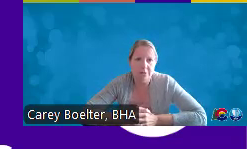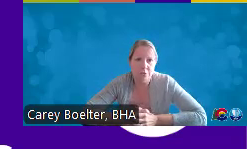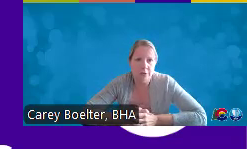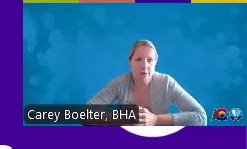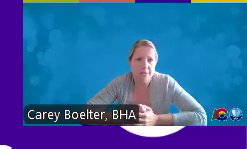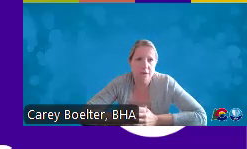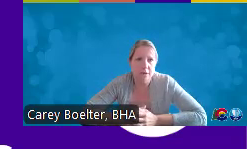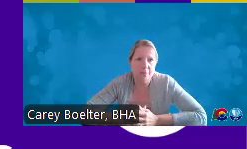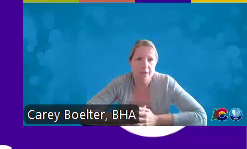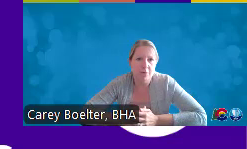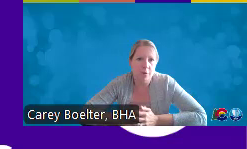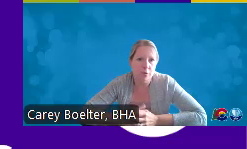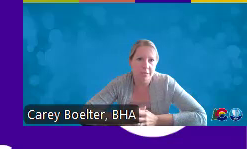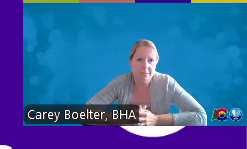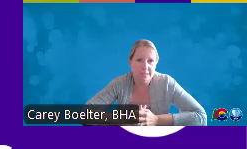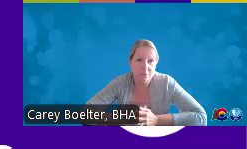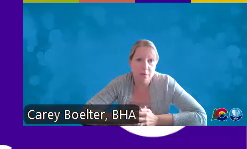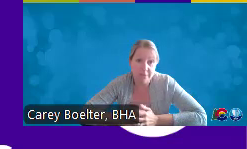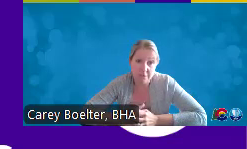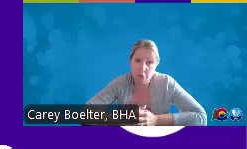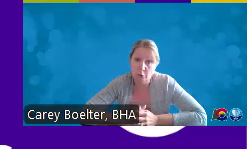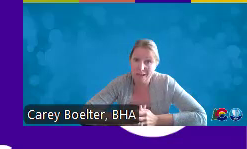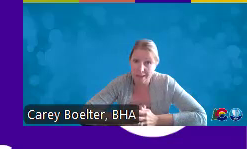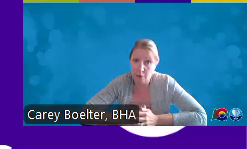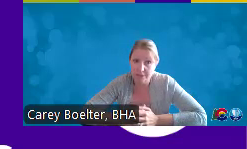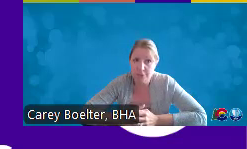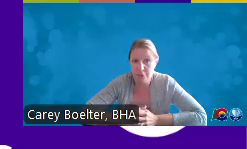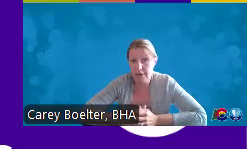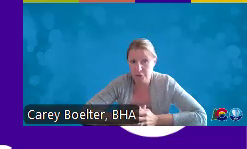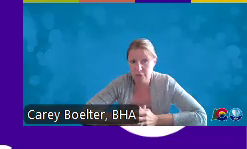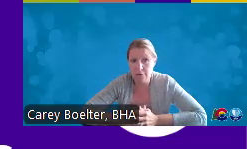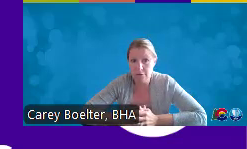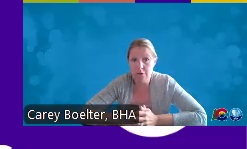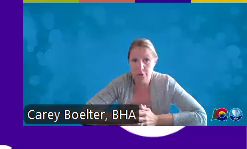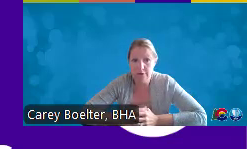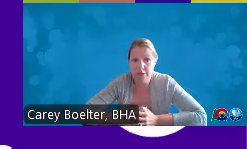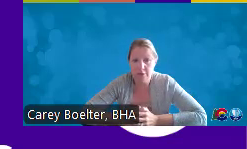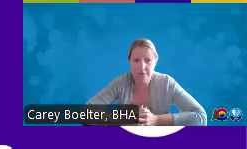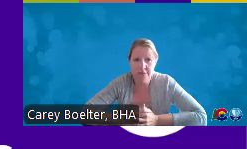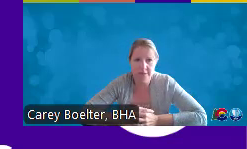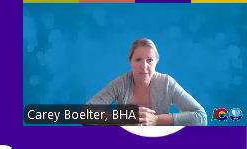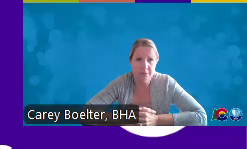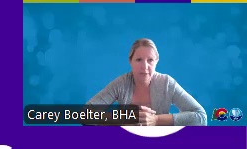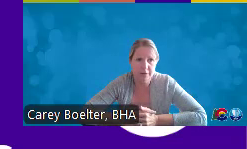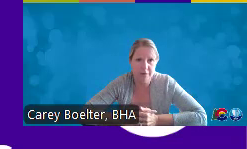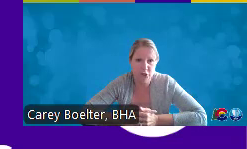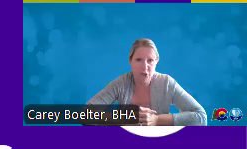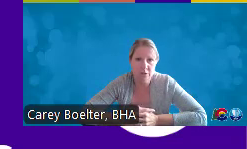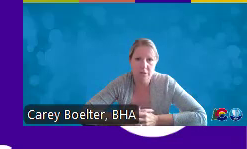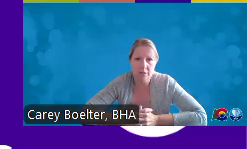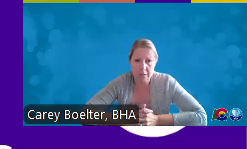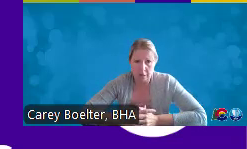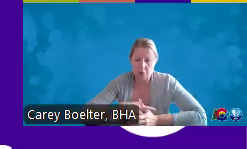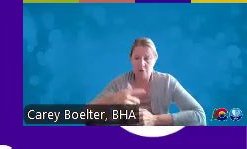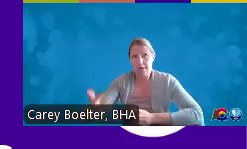mobile crisis response, every mobile crisis team must include a crisis professional who can lead the crisis assessment and